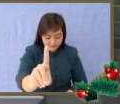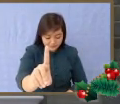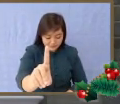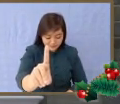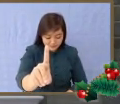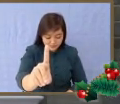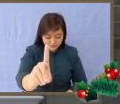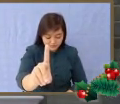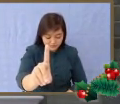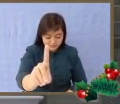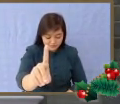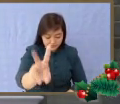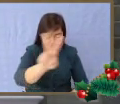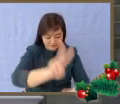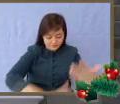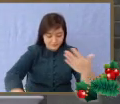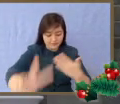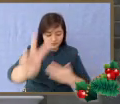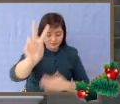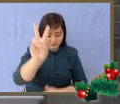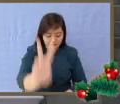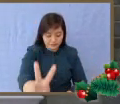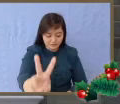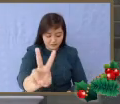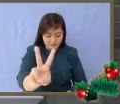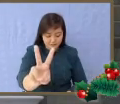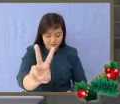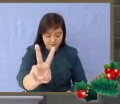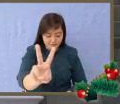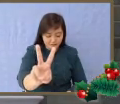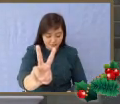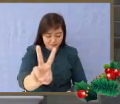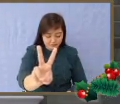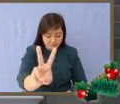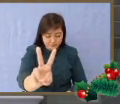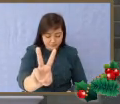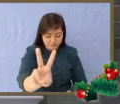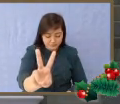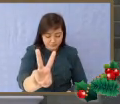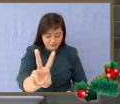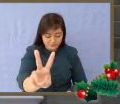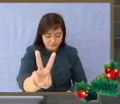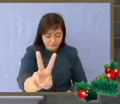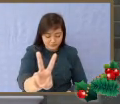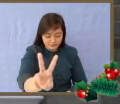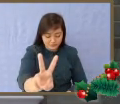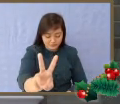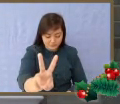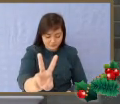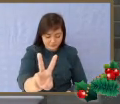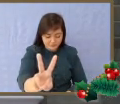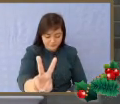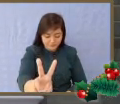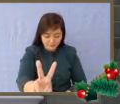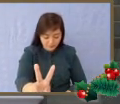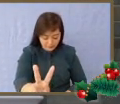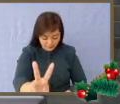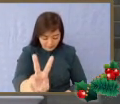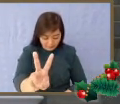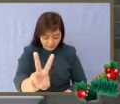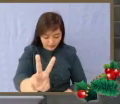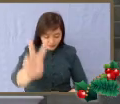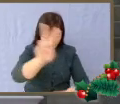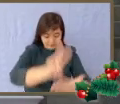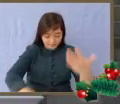I shall not want. He maketh me to lie down in green pastures. He leadeth me beside the